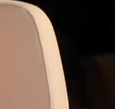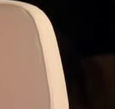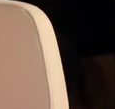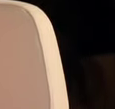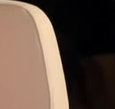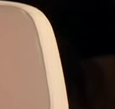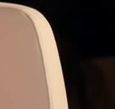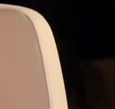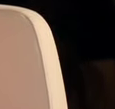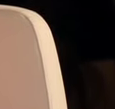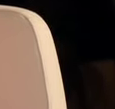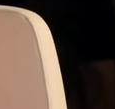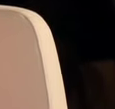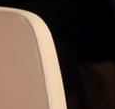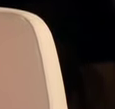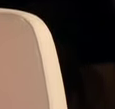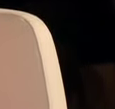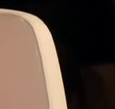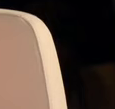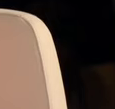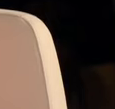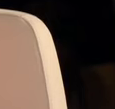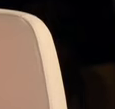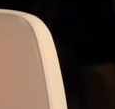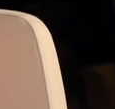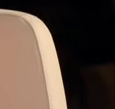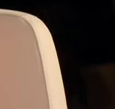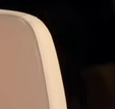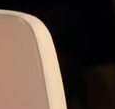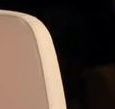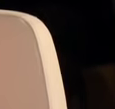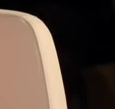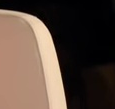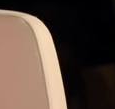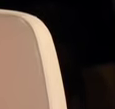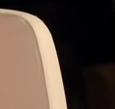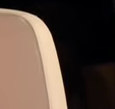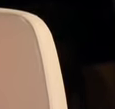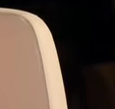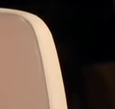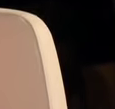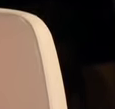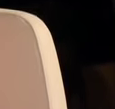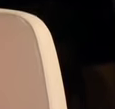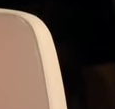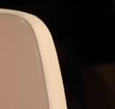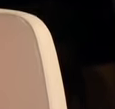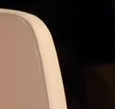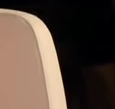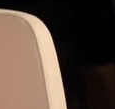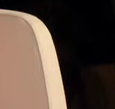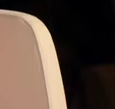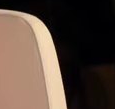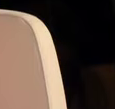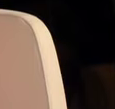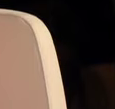showed collective global will can take down the financial backing of perpetrators of violence. We